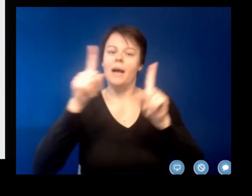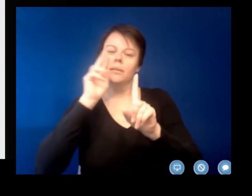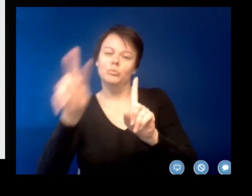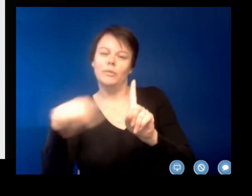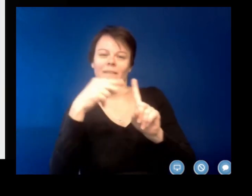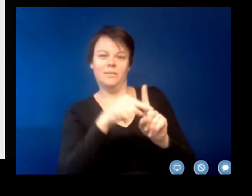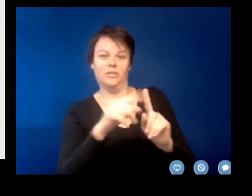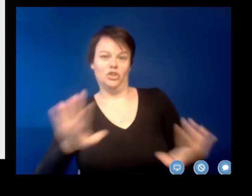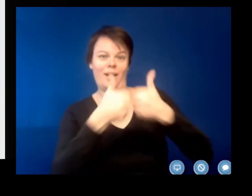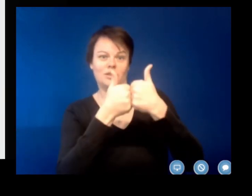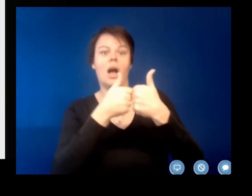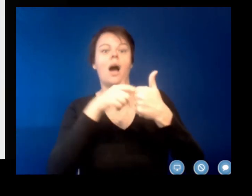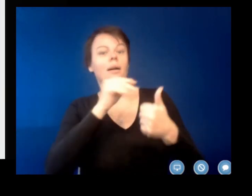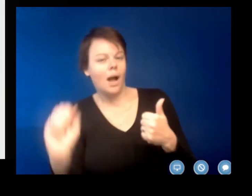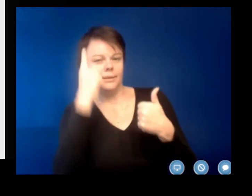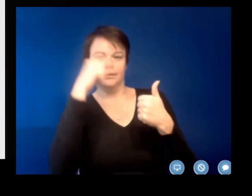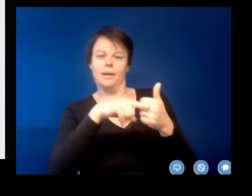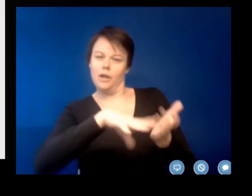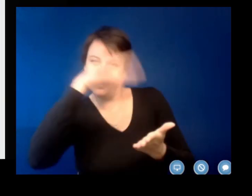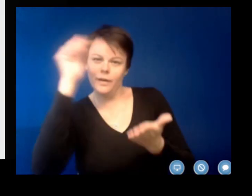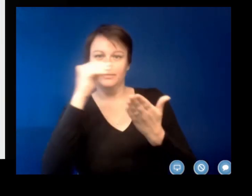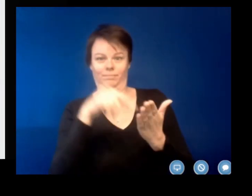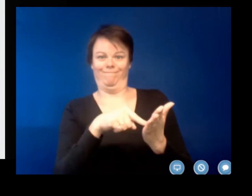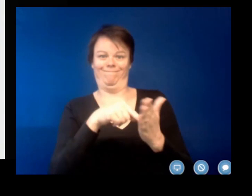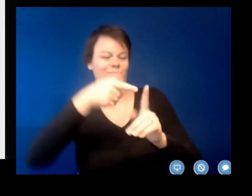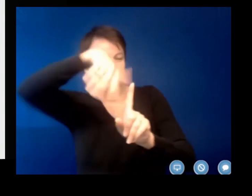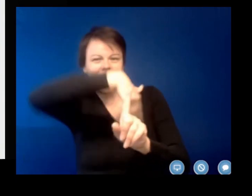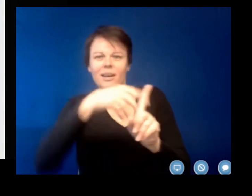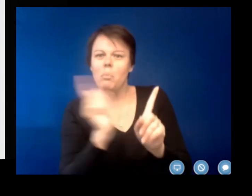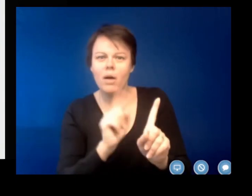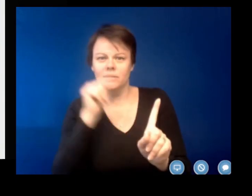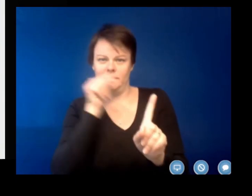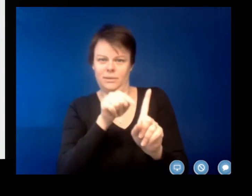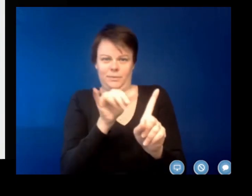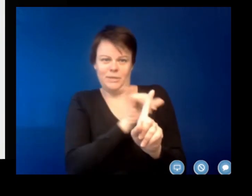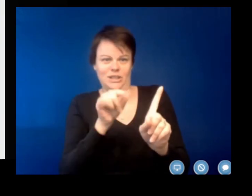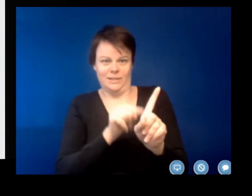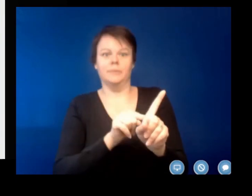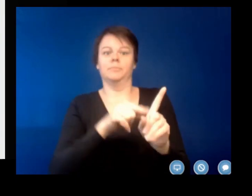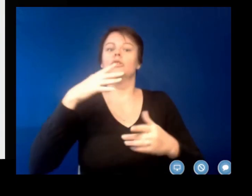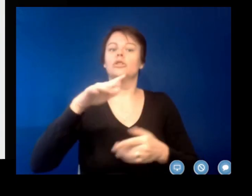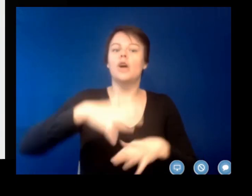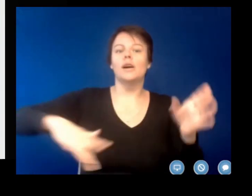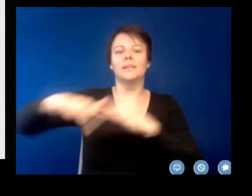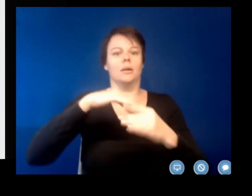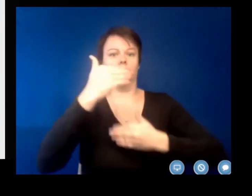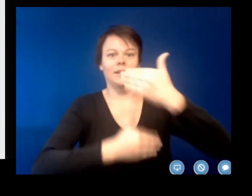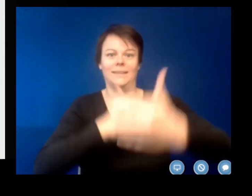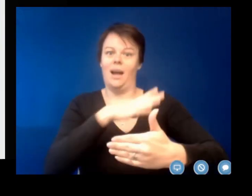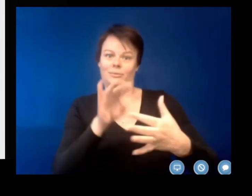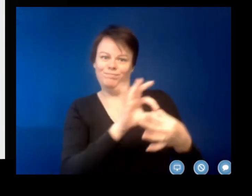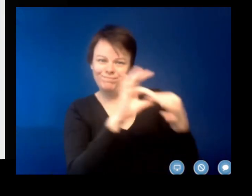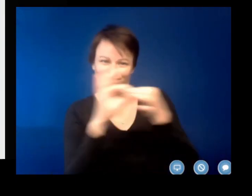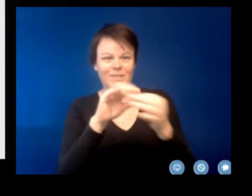is behind, it is particularly important to understand the social